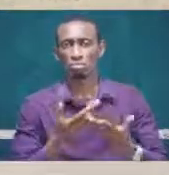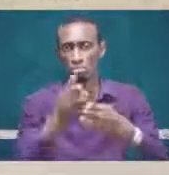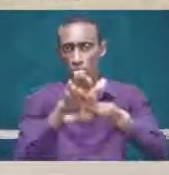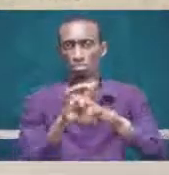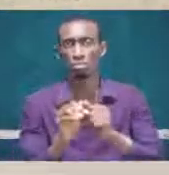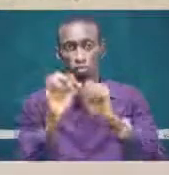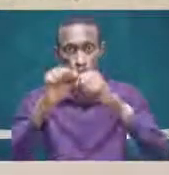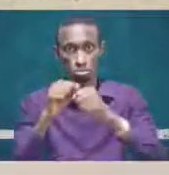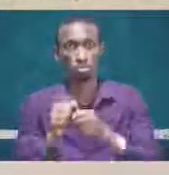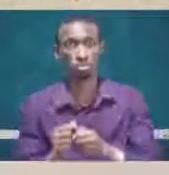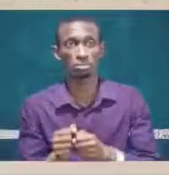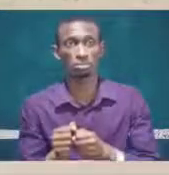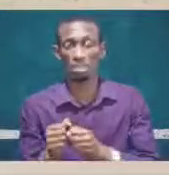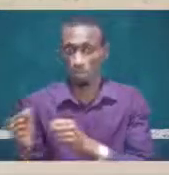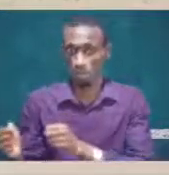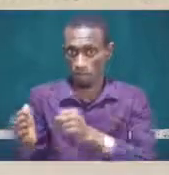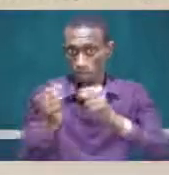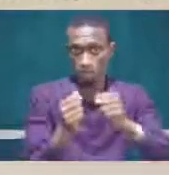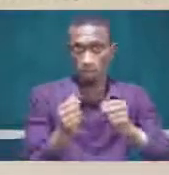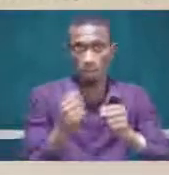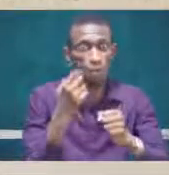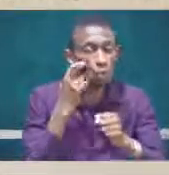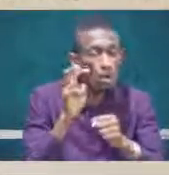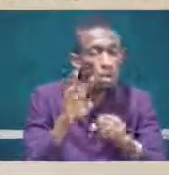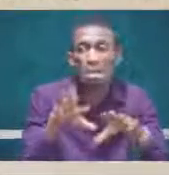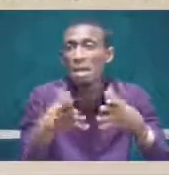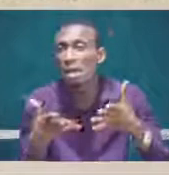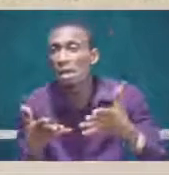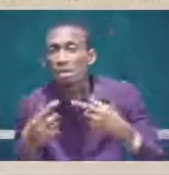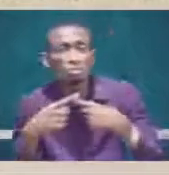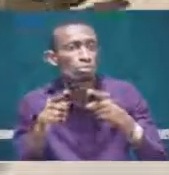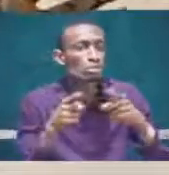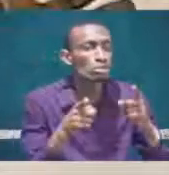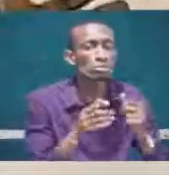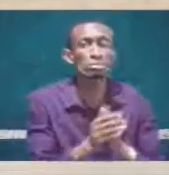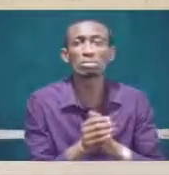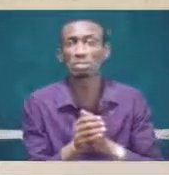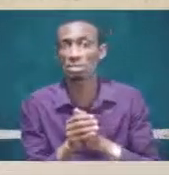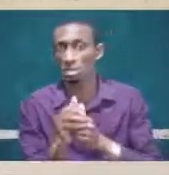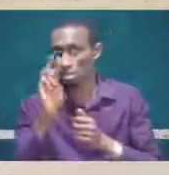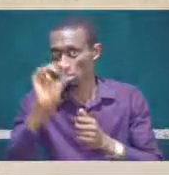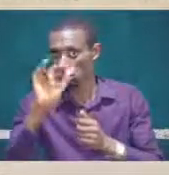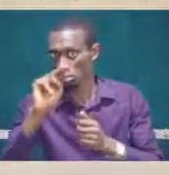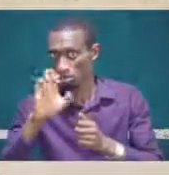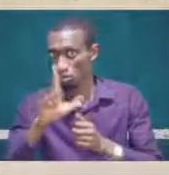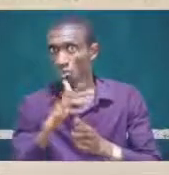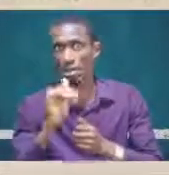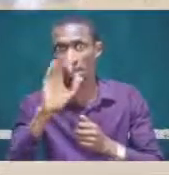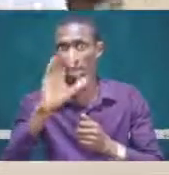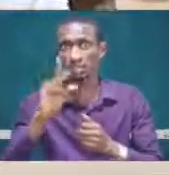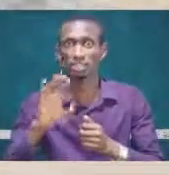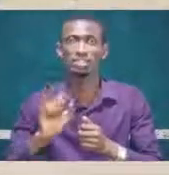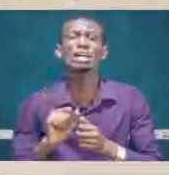also takes us to looking at how we actually have different types of amino acids and also link them to